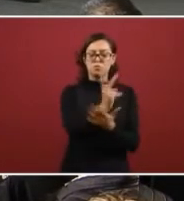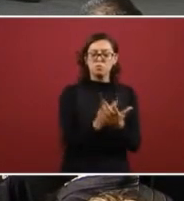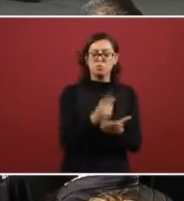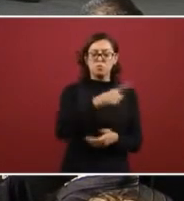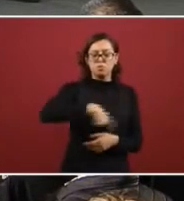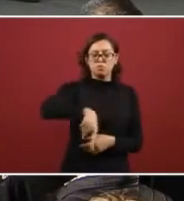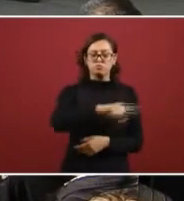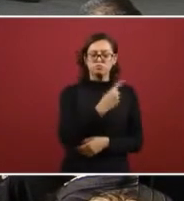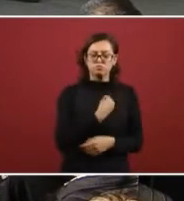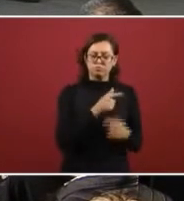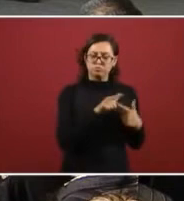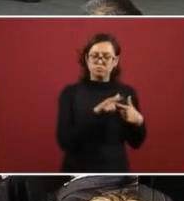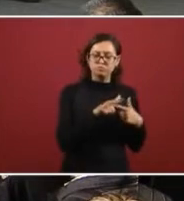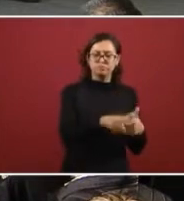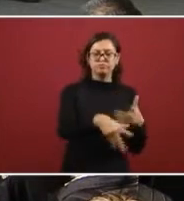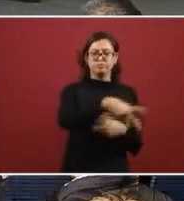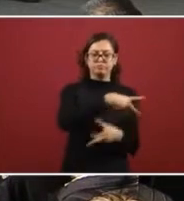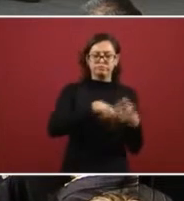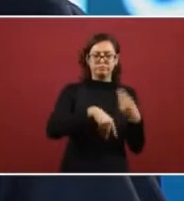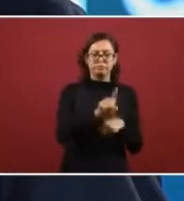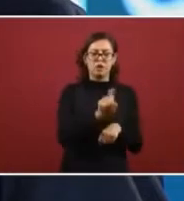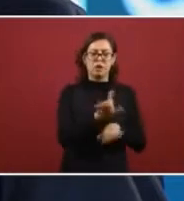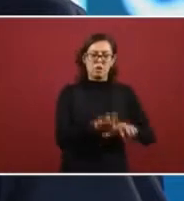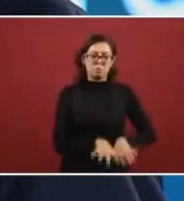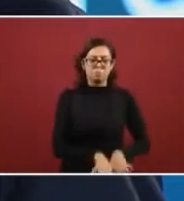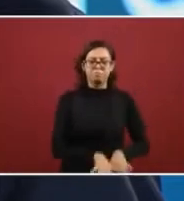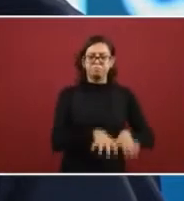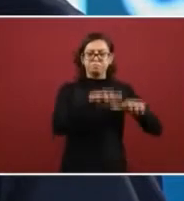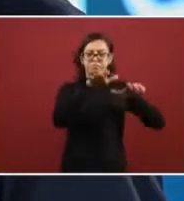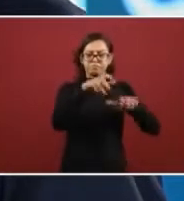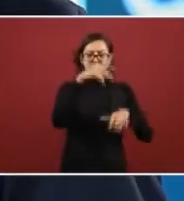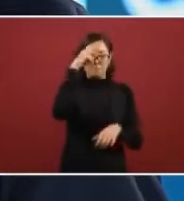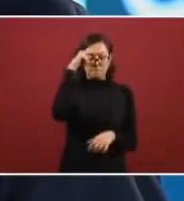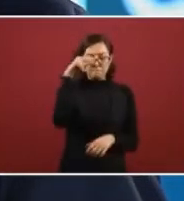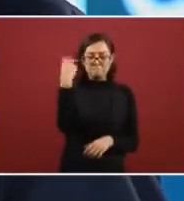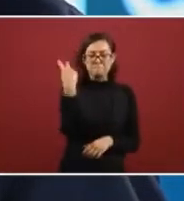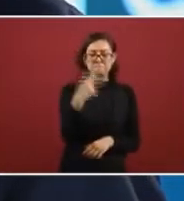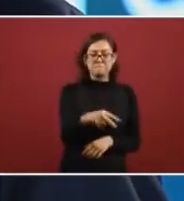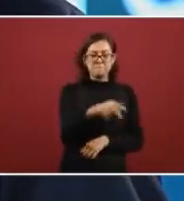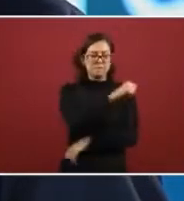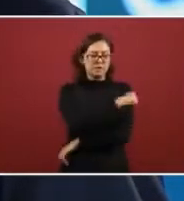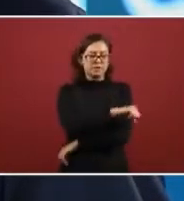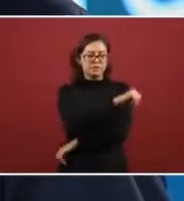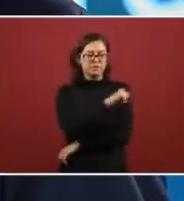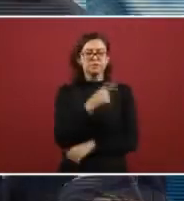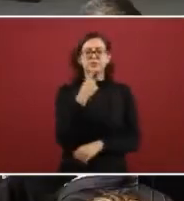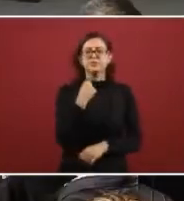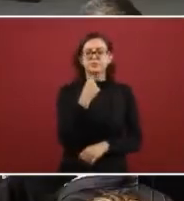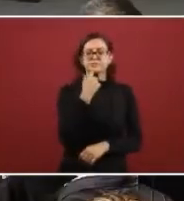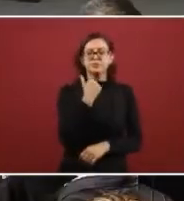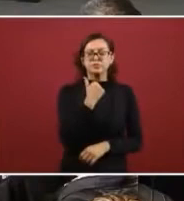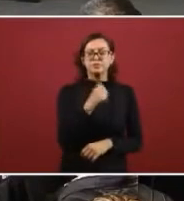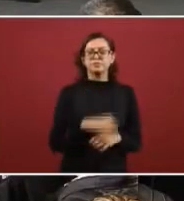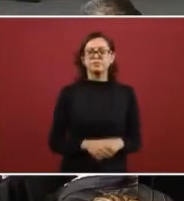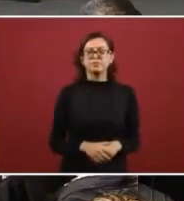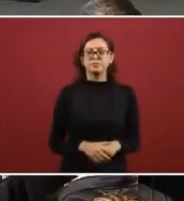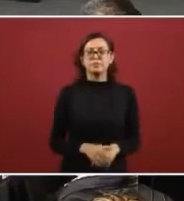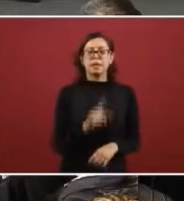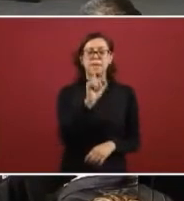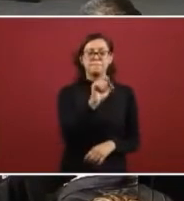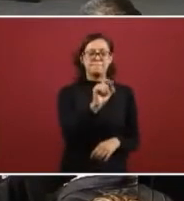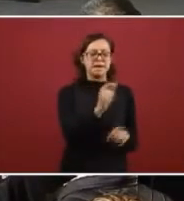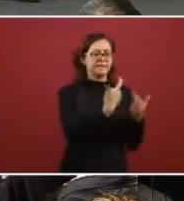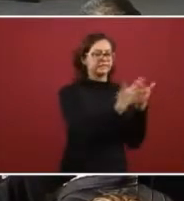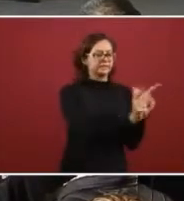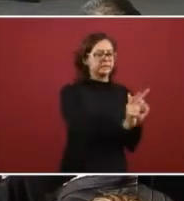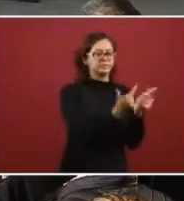the program of resilience against floods, and that's going to Mexico